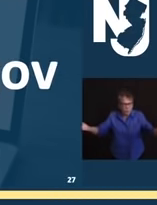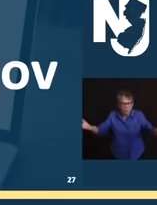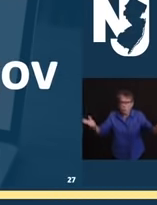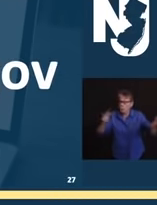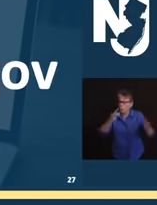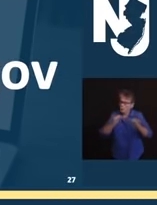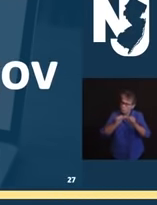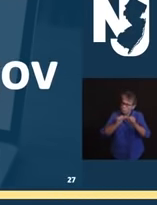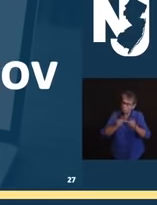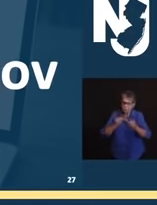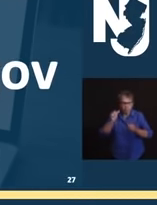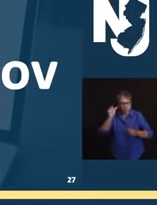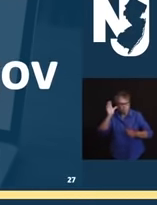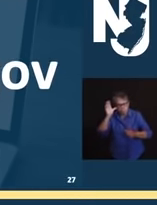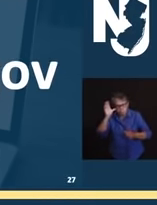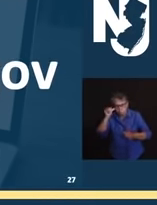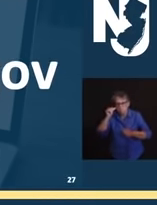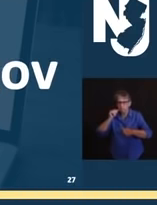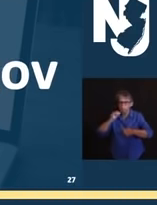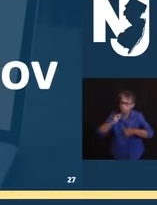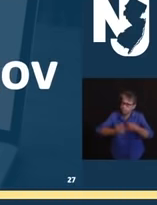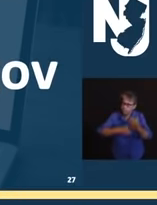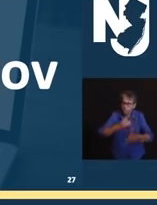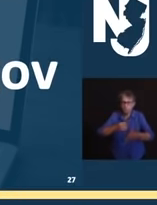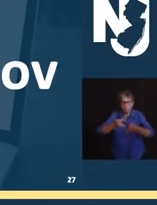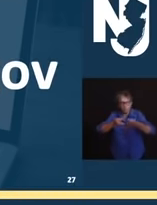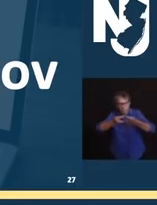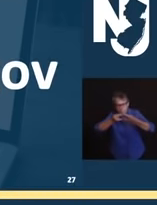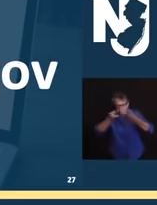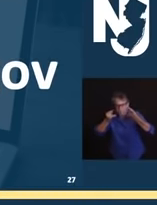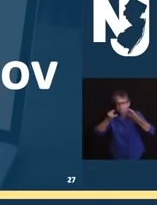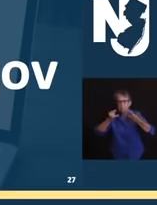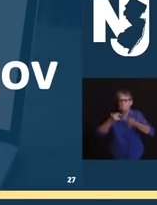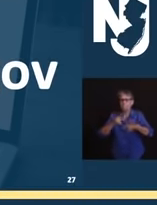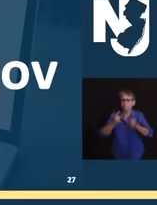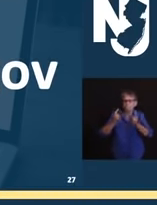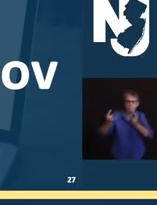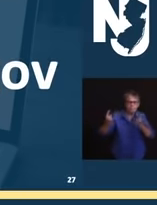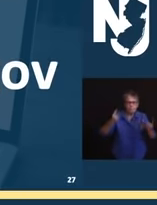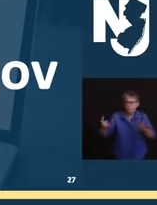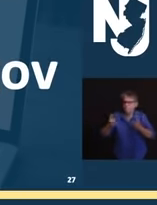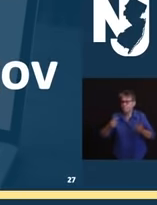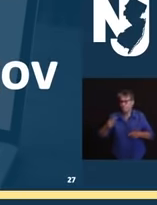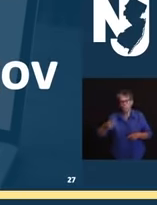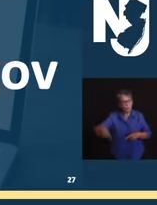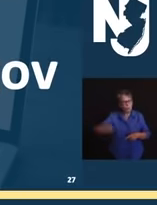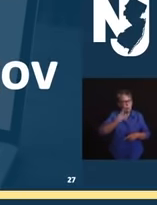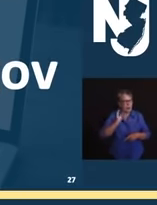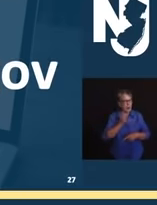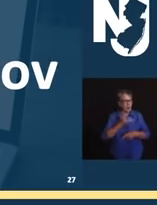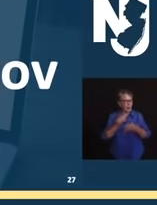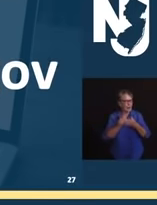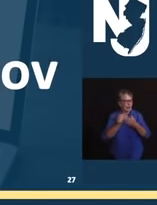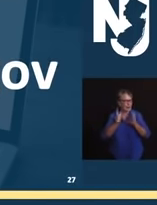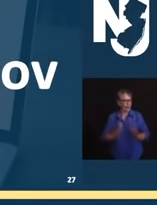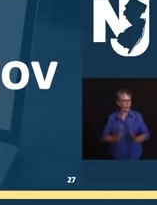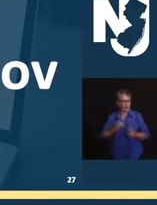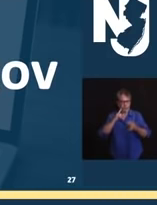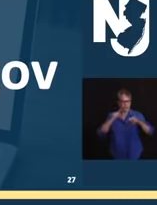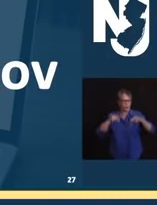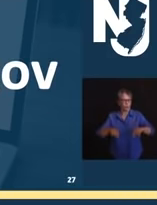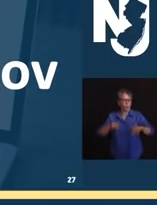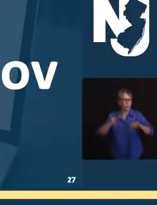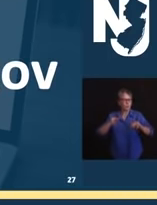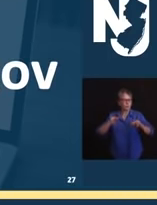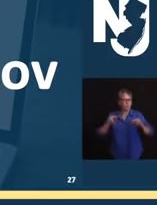being leaders in your communities. Let's all keep working together to defeat this virus. With that, please help me